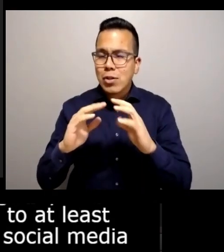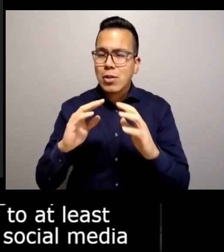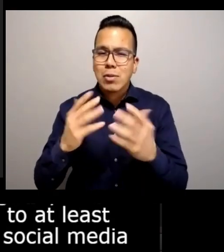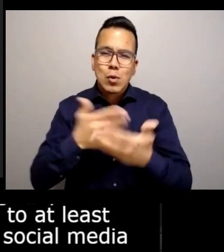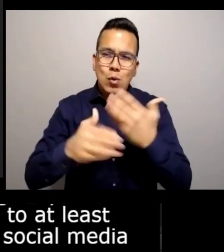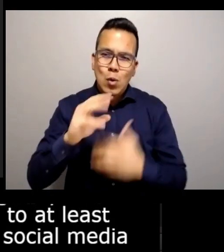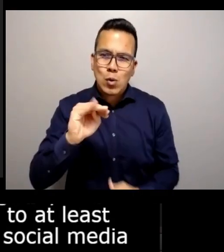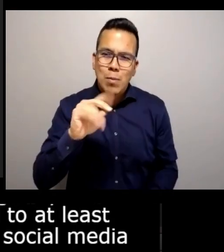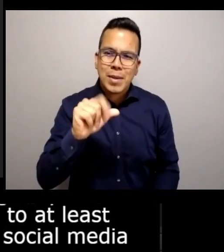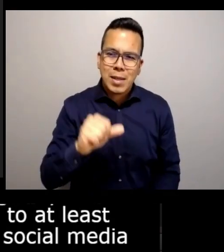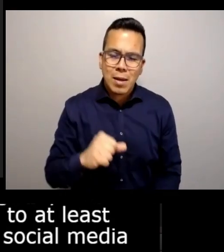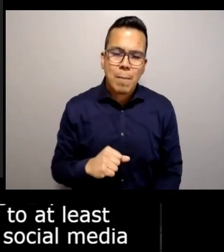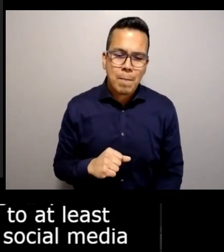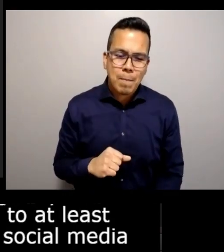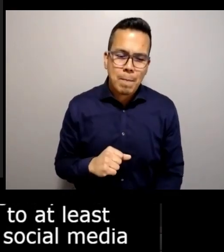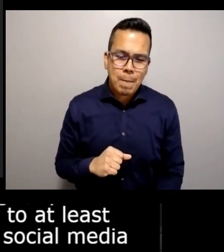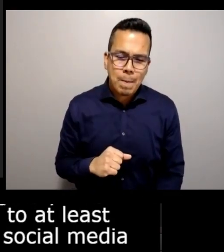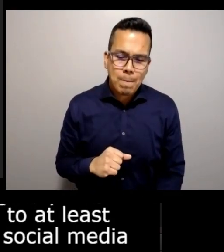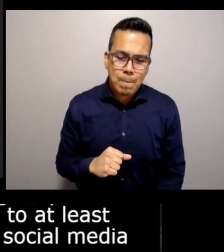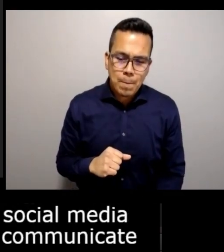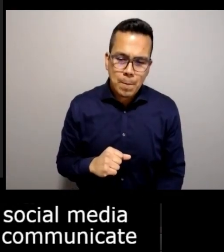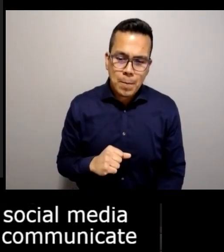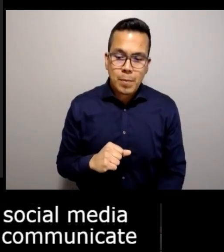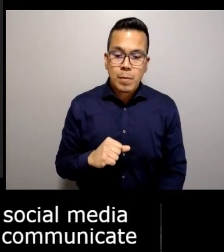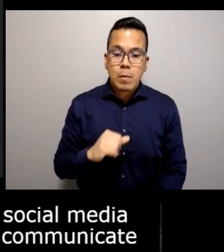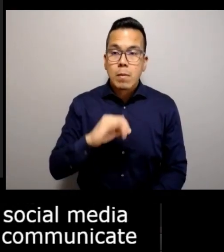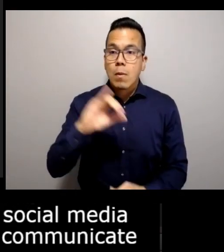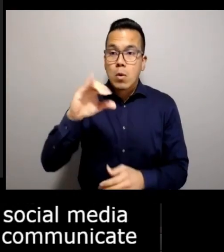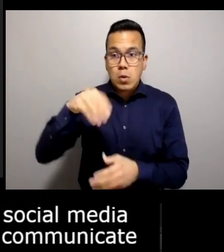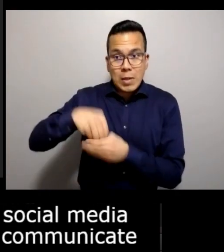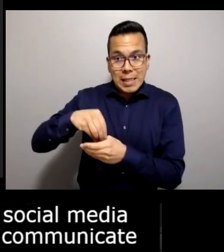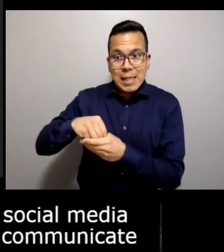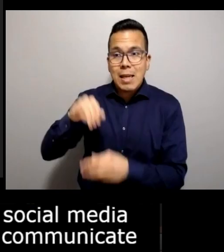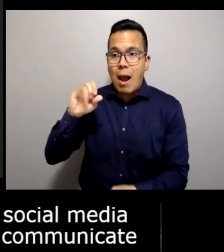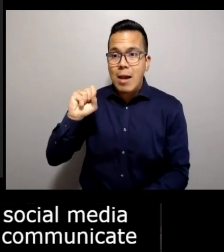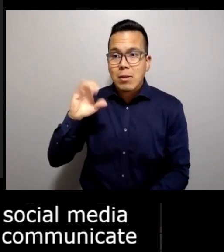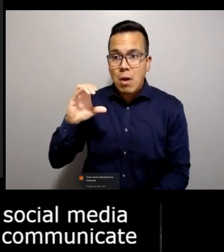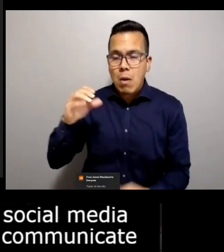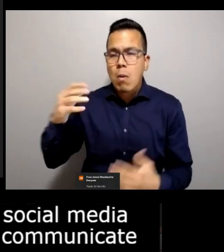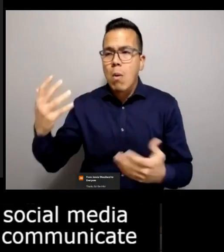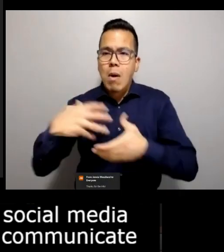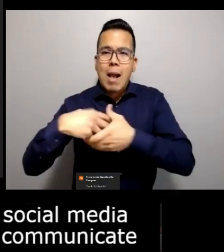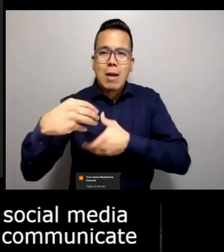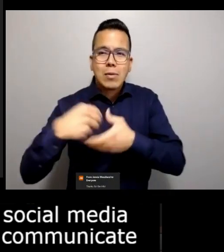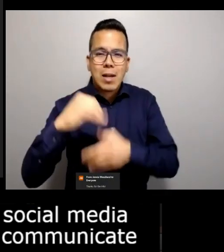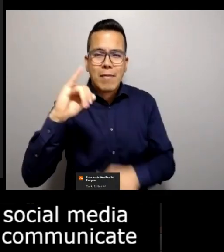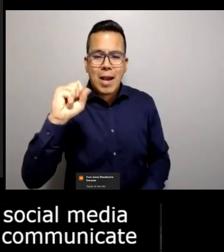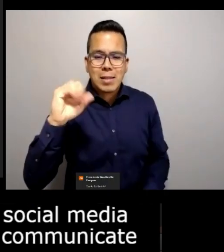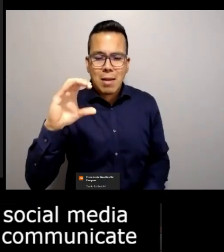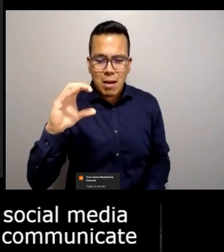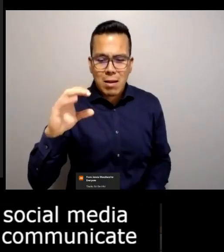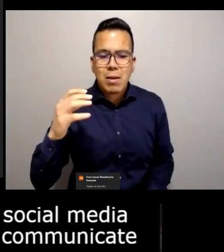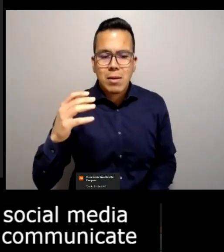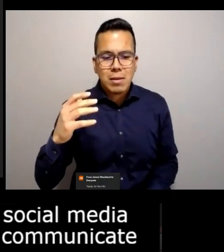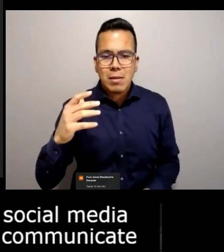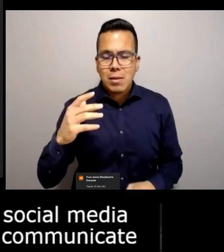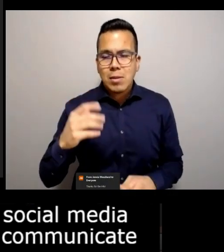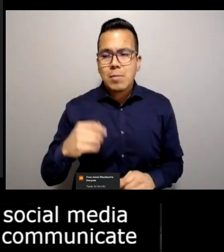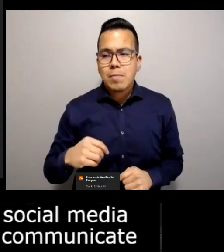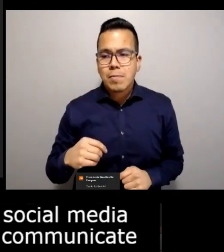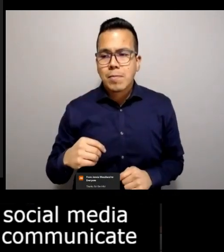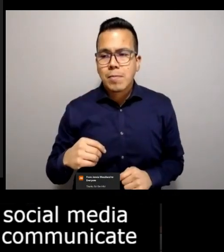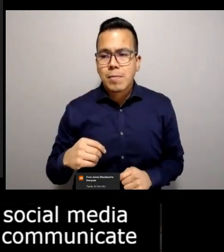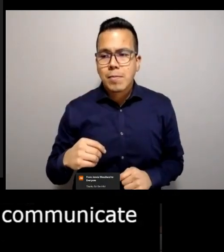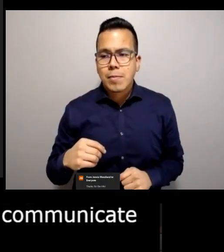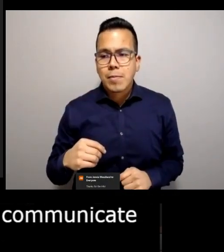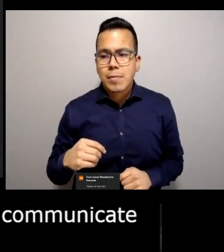messages within ISOC or outside ISOC in their communities.